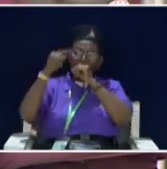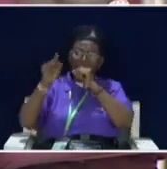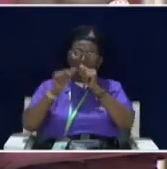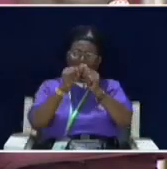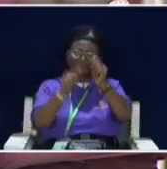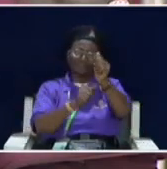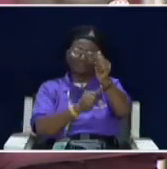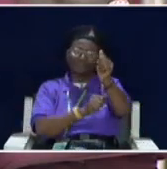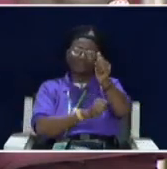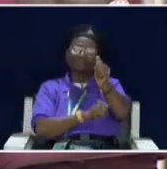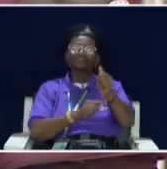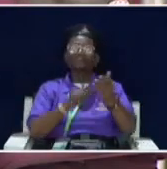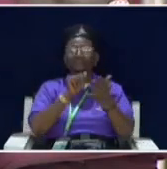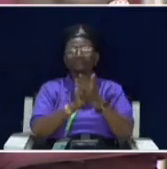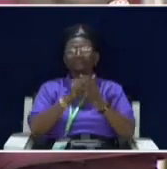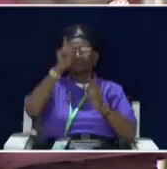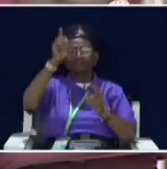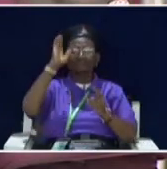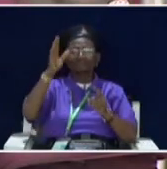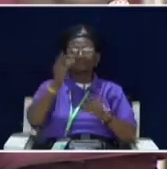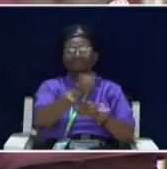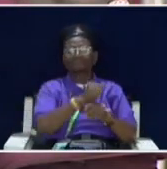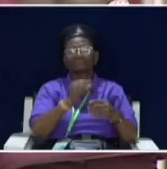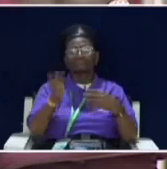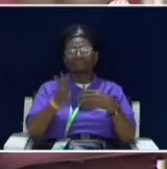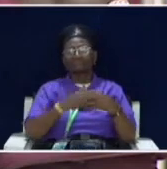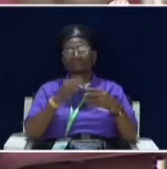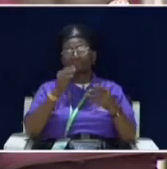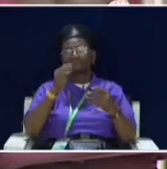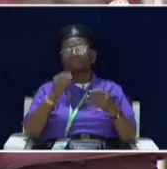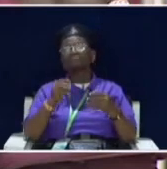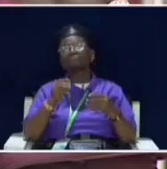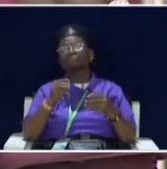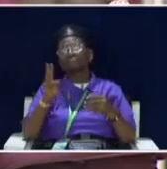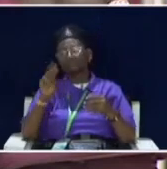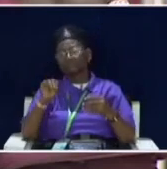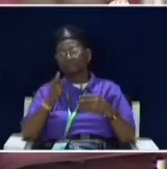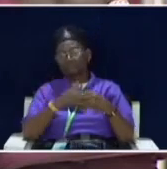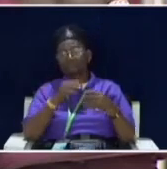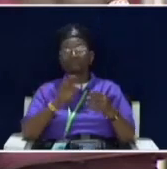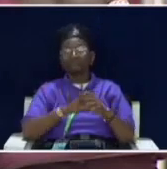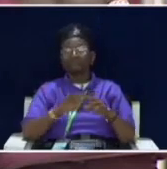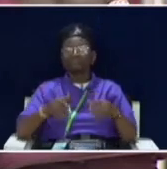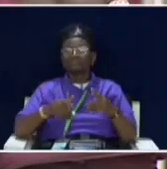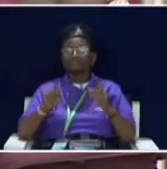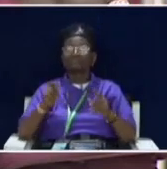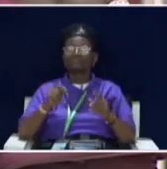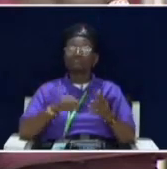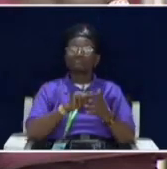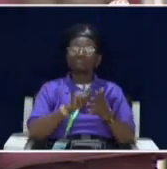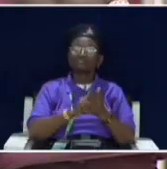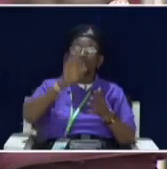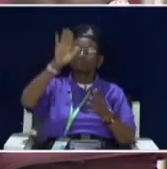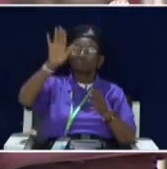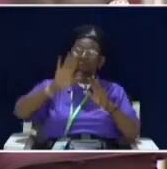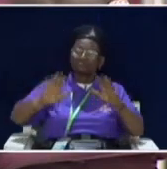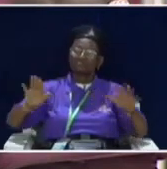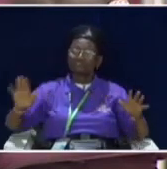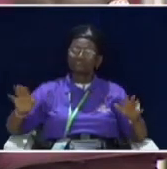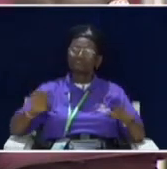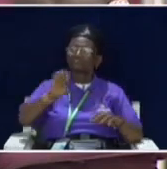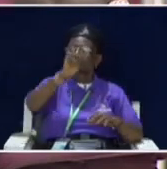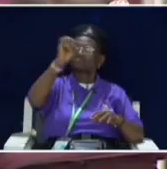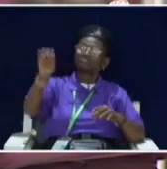back. Don't let these your children ever backslide.